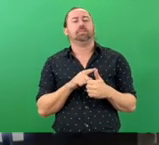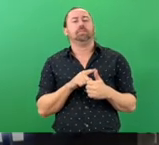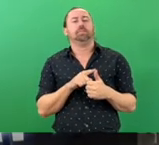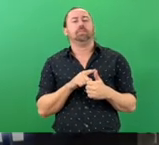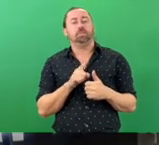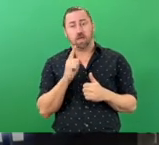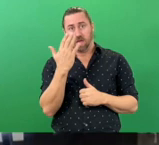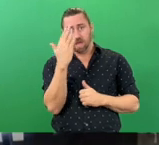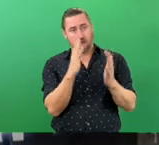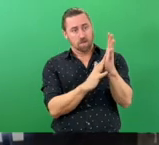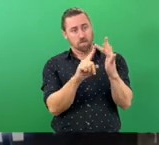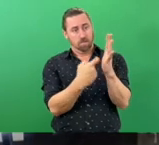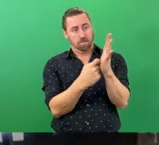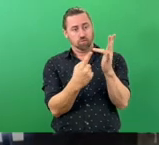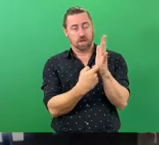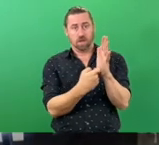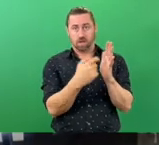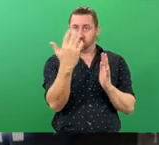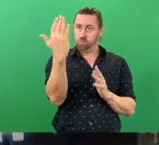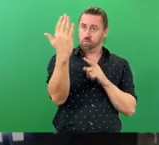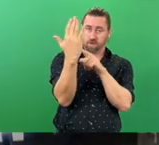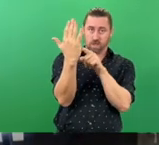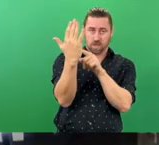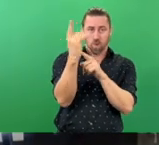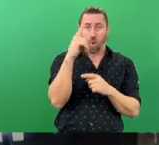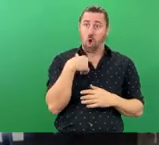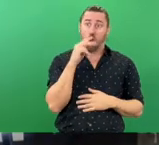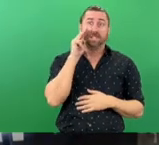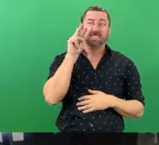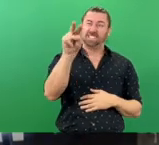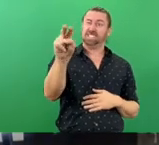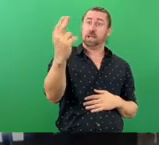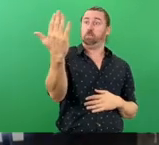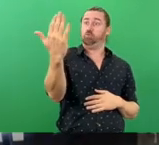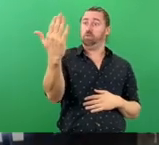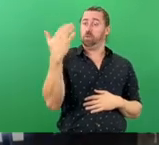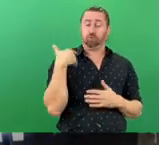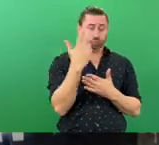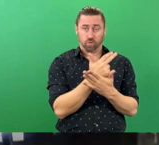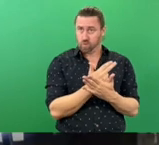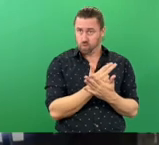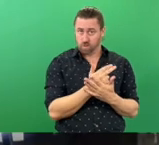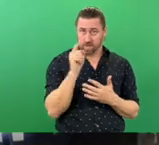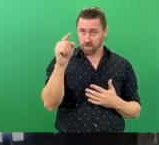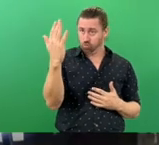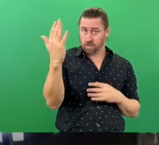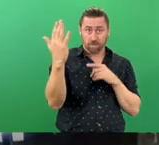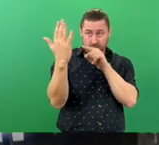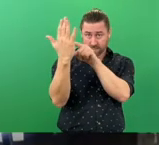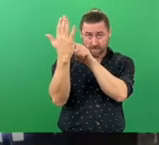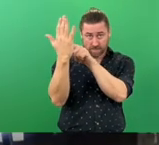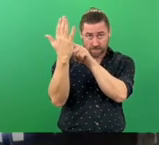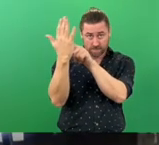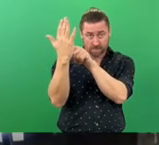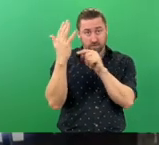with is the nature of mirrors themselves and the vision of you that you see in a mirror when you're drawing. Don't ever take for granted that